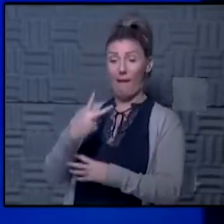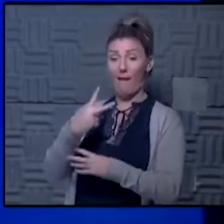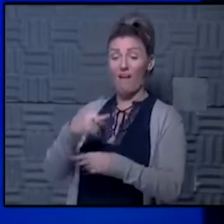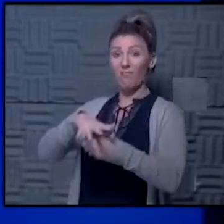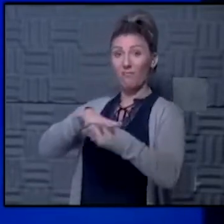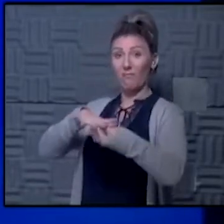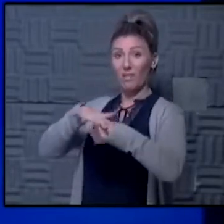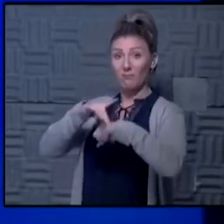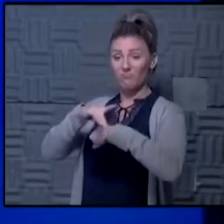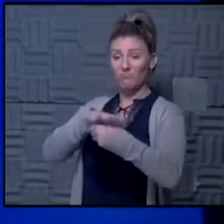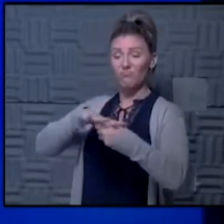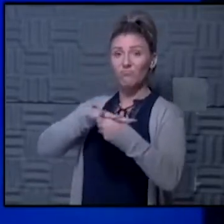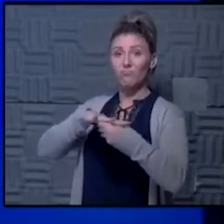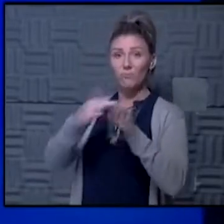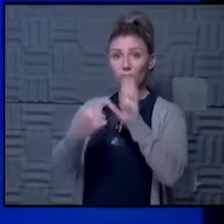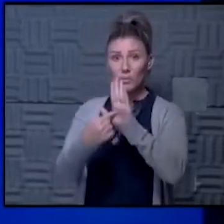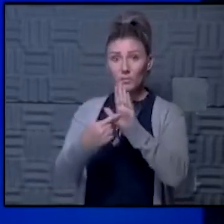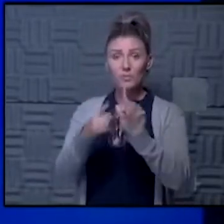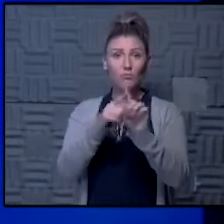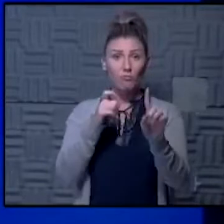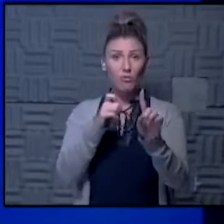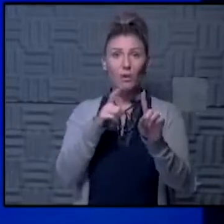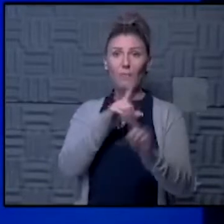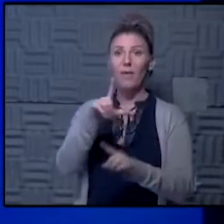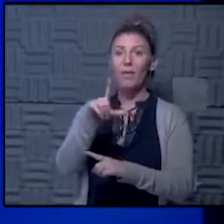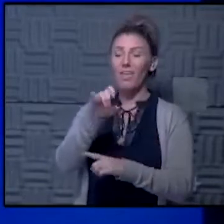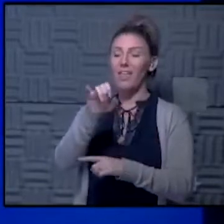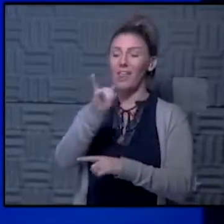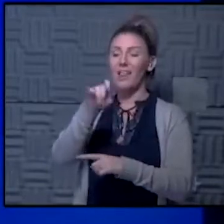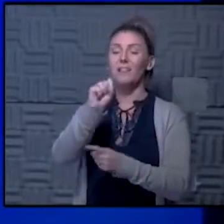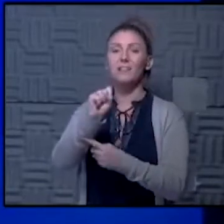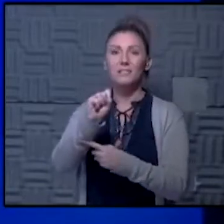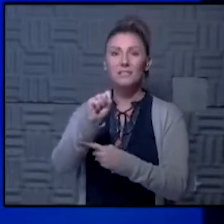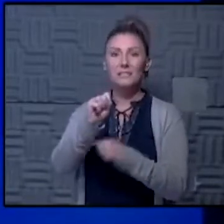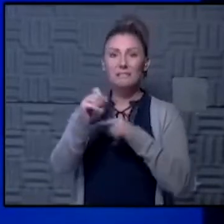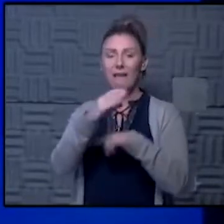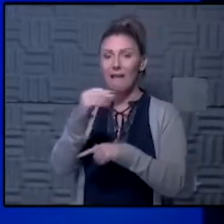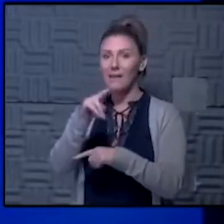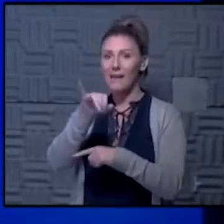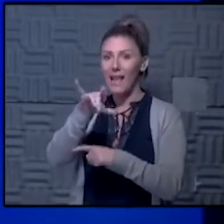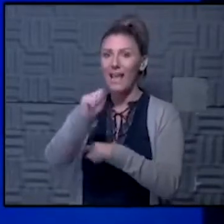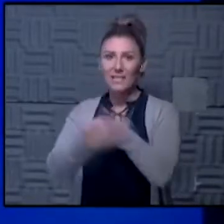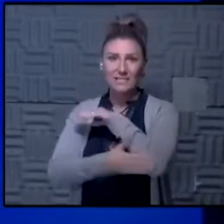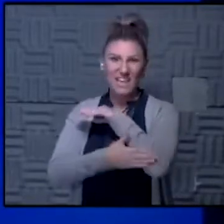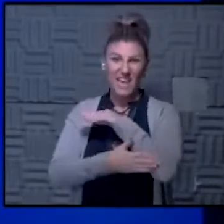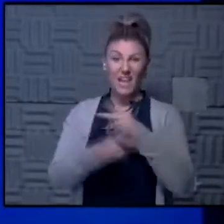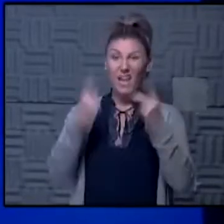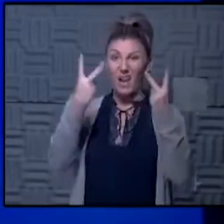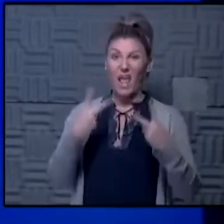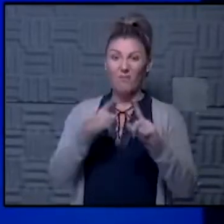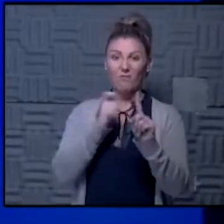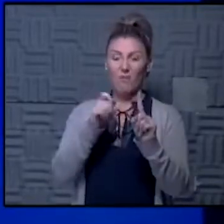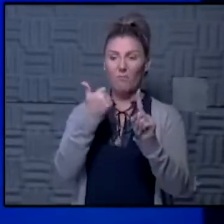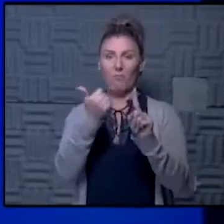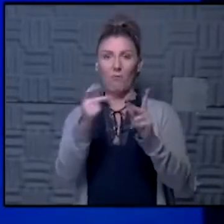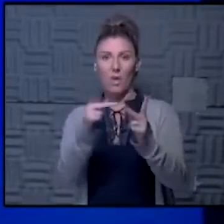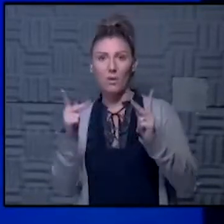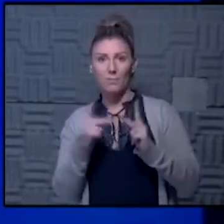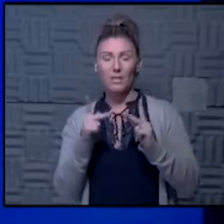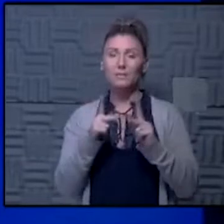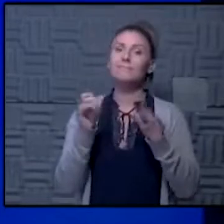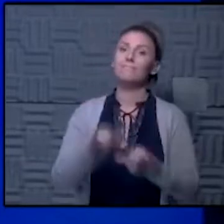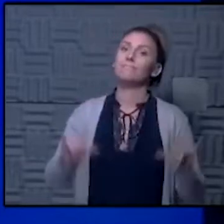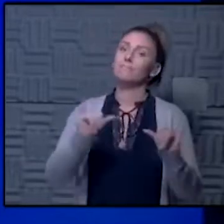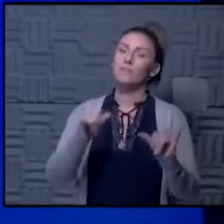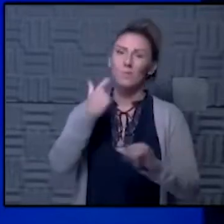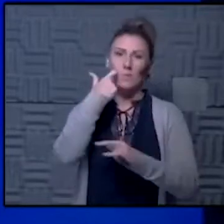geographic representation being from Ellis County or from Hays, and about half being outside. That sounds consistent with the last time we